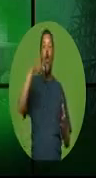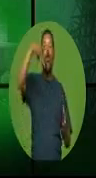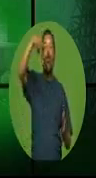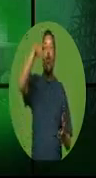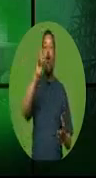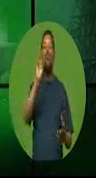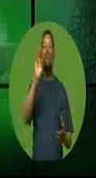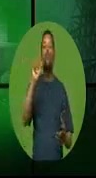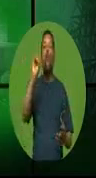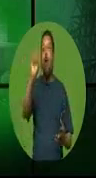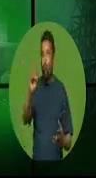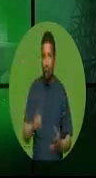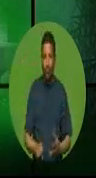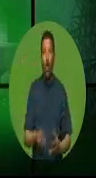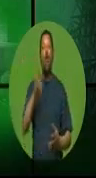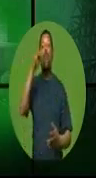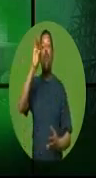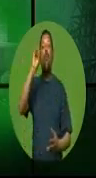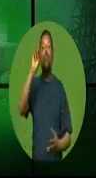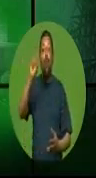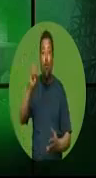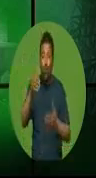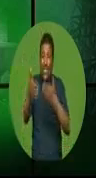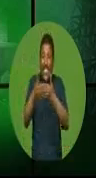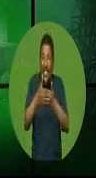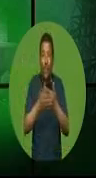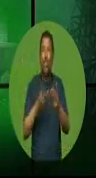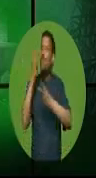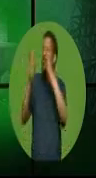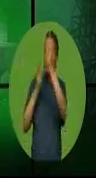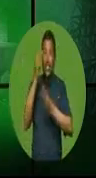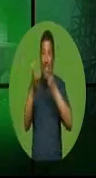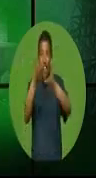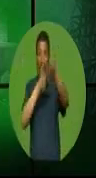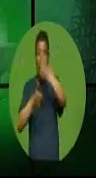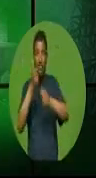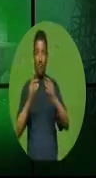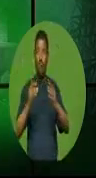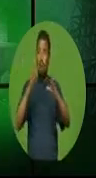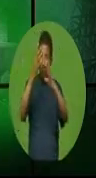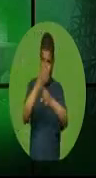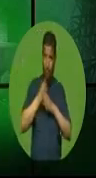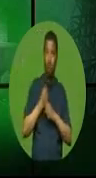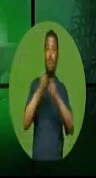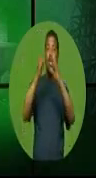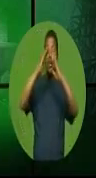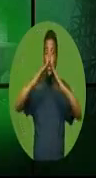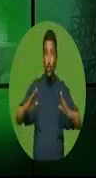Konso is the most recent tourist attraction to be considered by UNESCO as a World